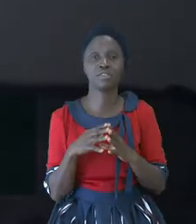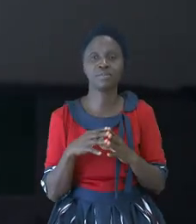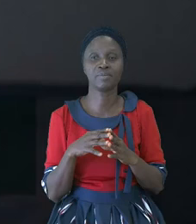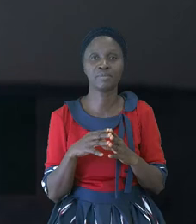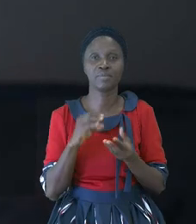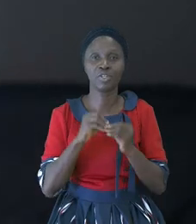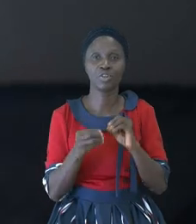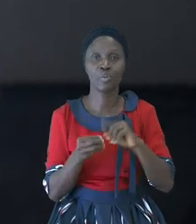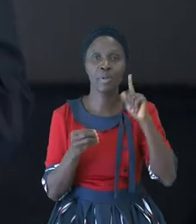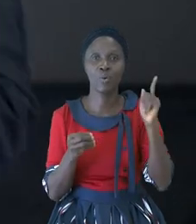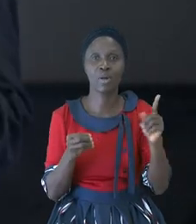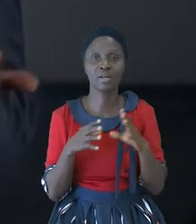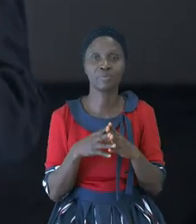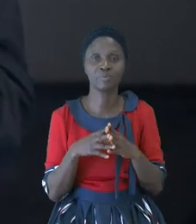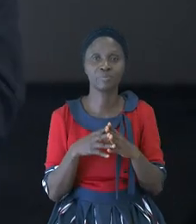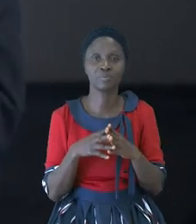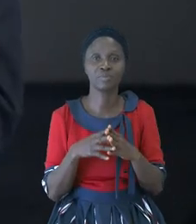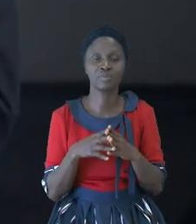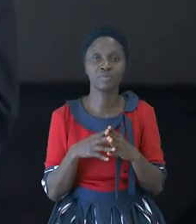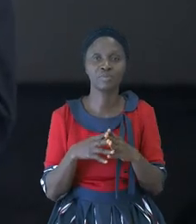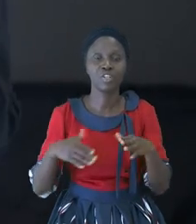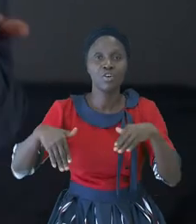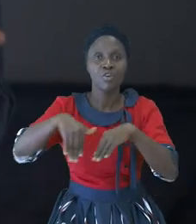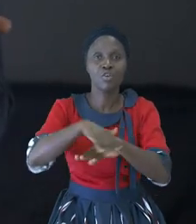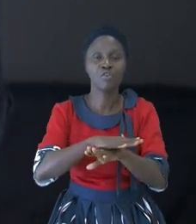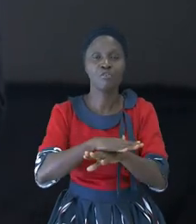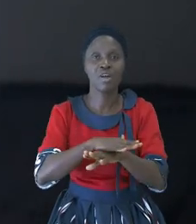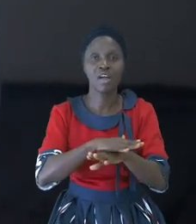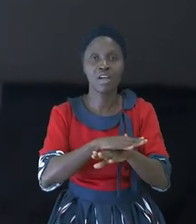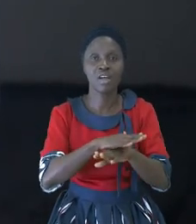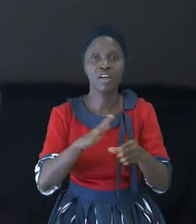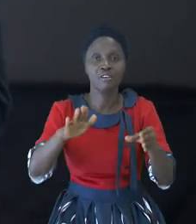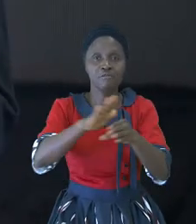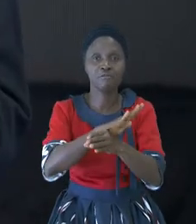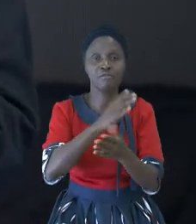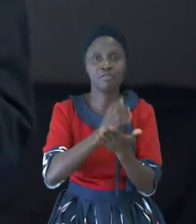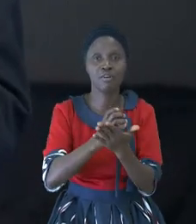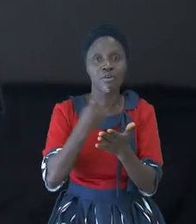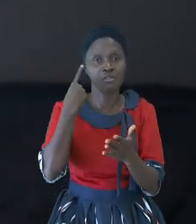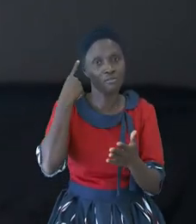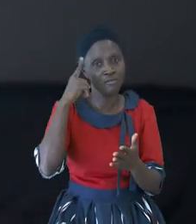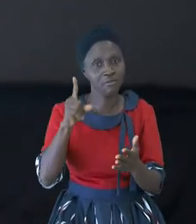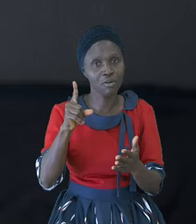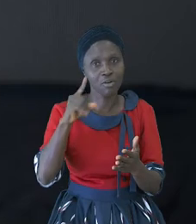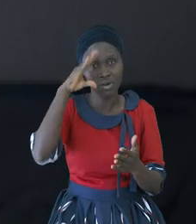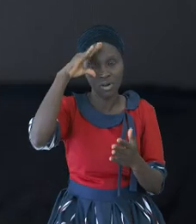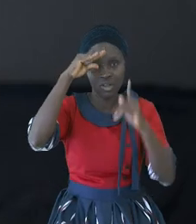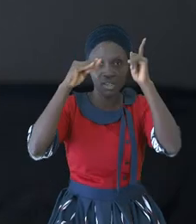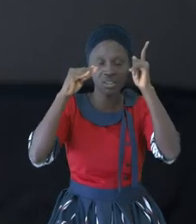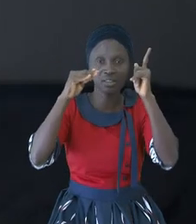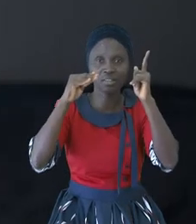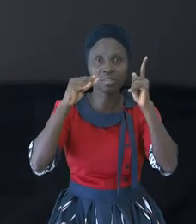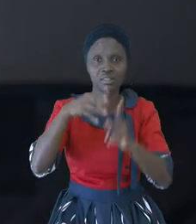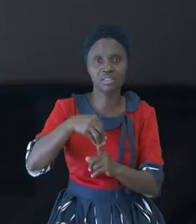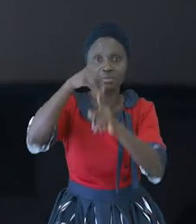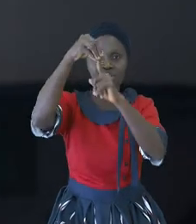Number one is the overflowing cup for his peculiar people. In Psalm 23 verse